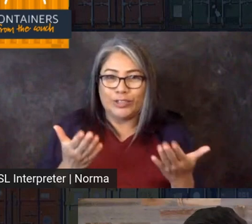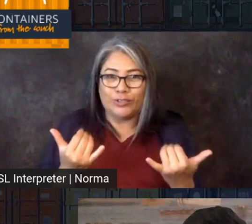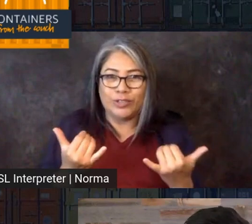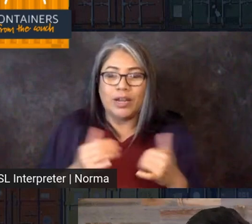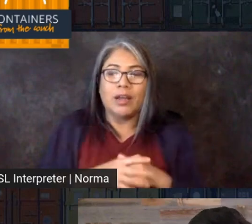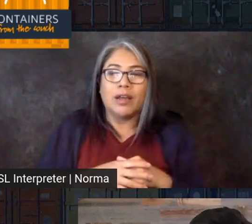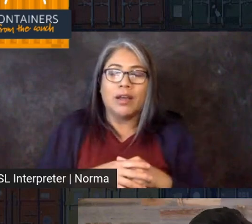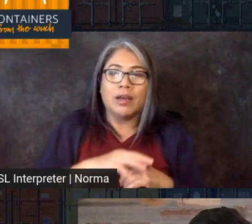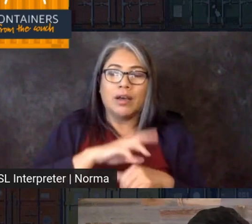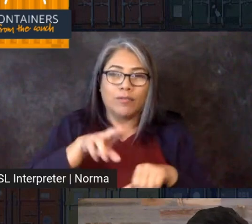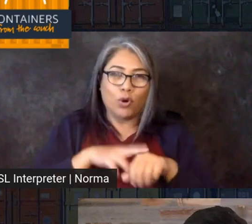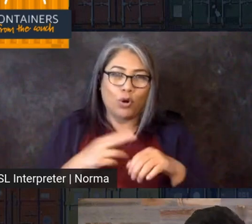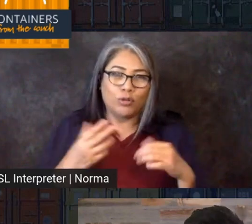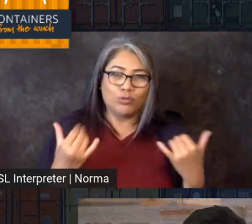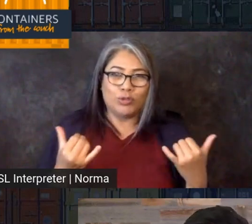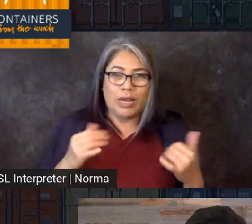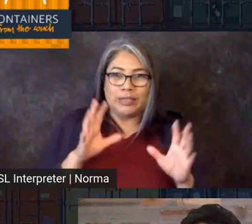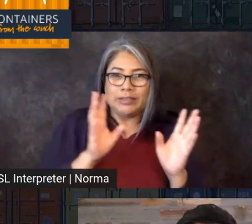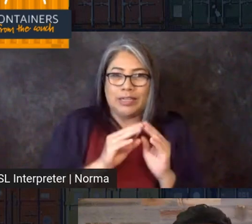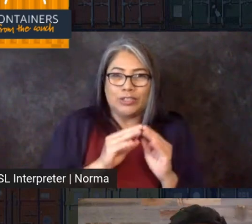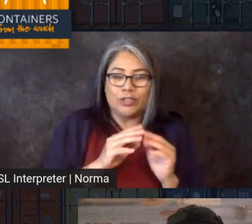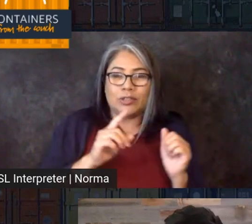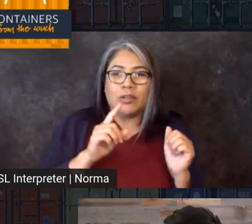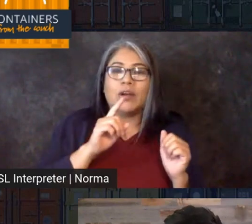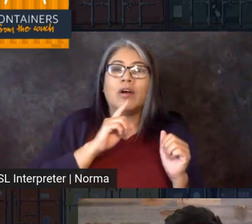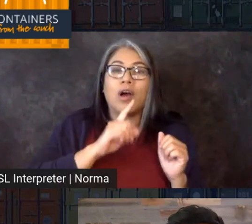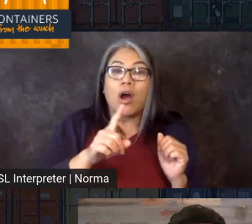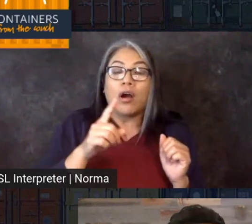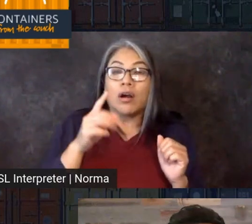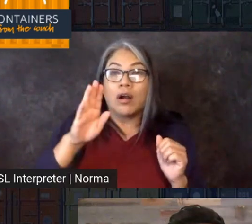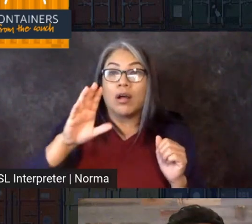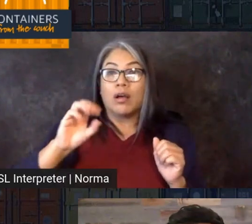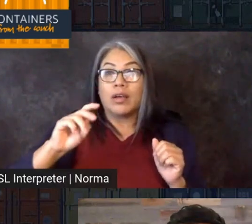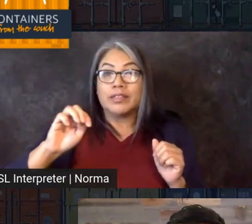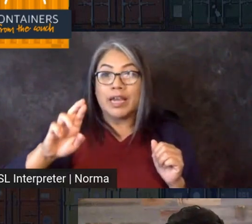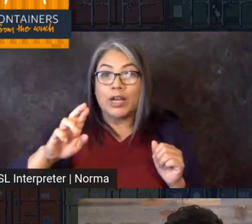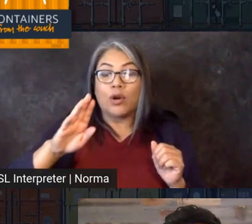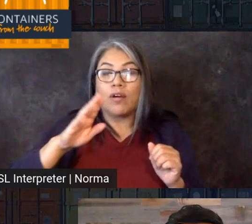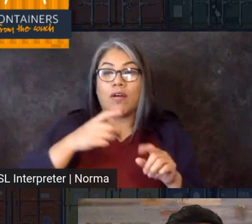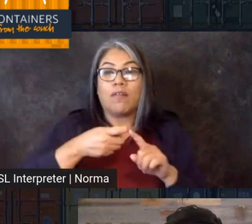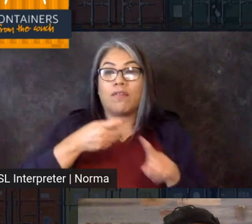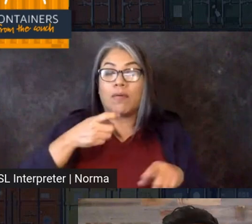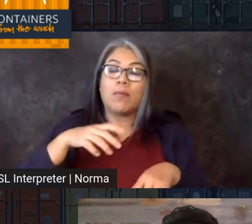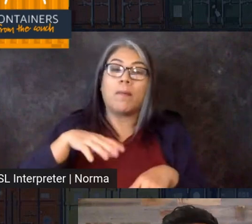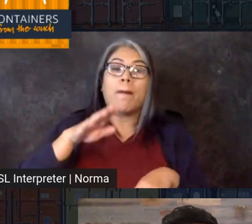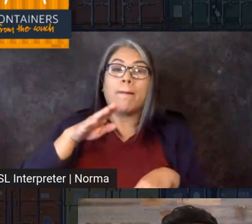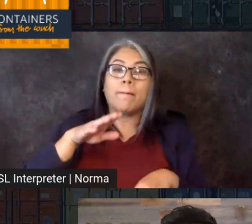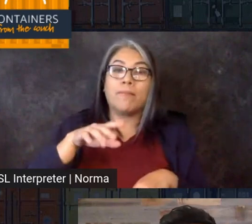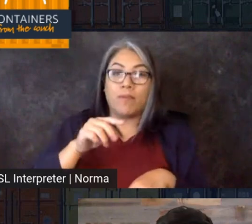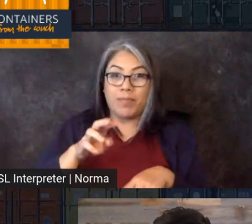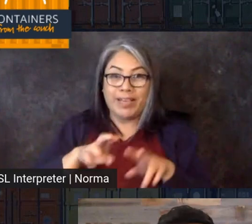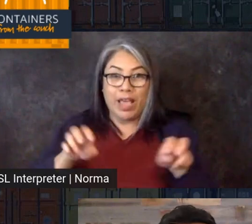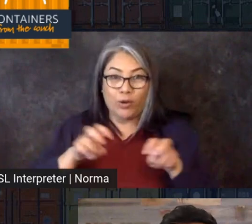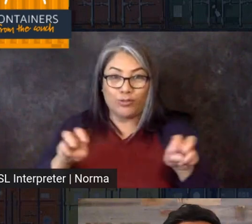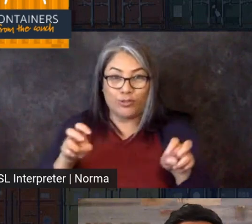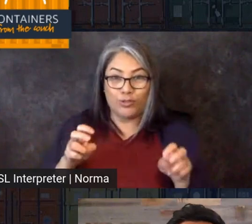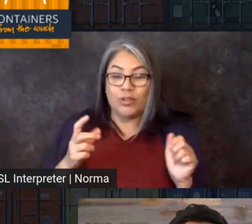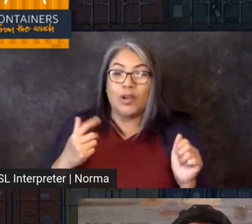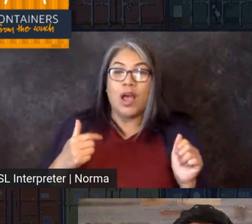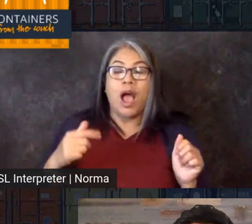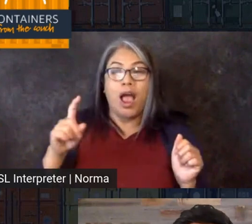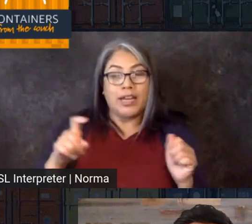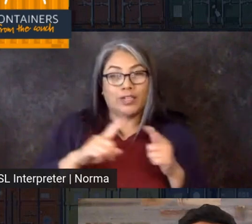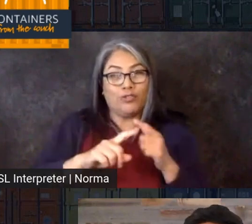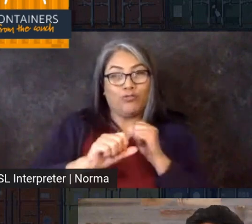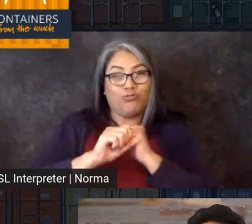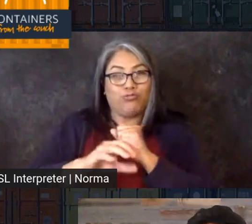from the Couch, and I feel like I need to do a shameless plug here. If you're wondering a little bit more about EKS Anywhere and how it differs